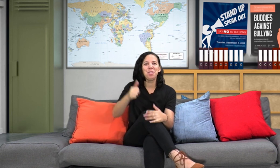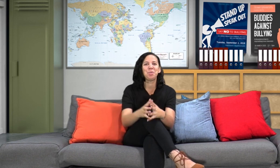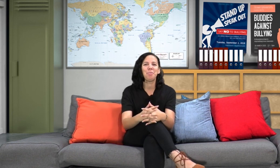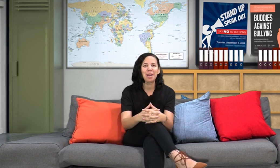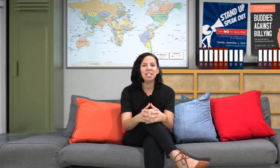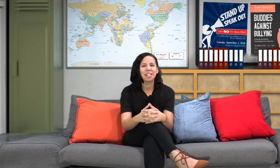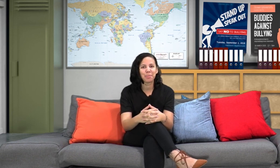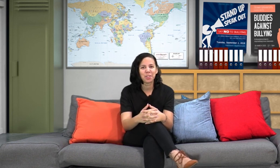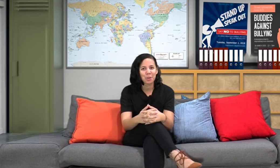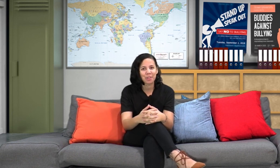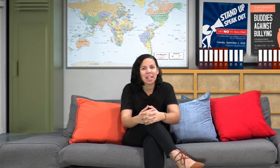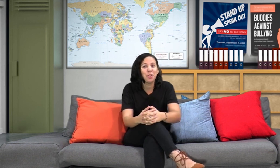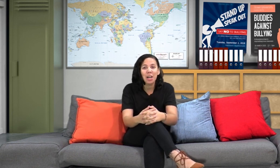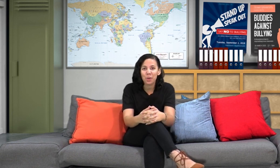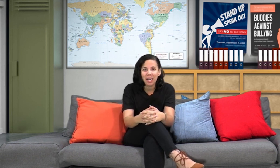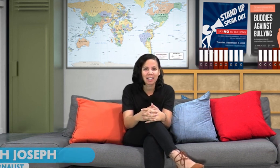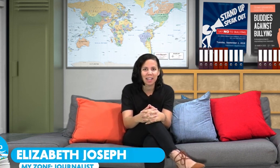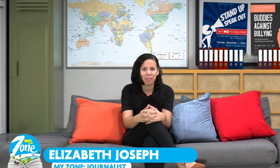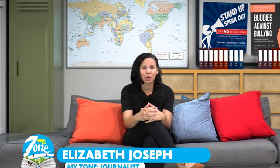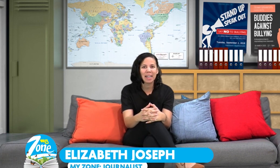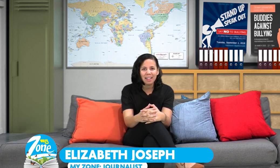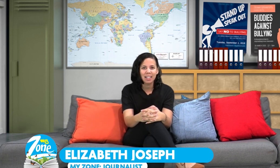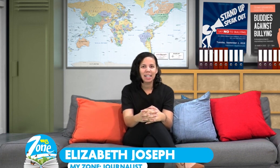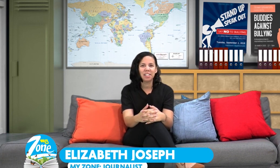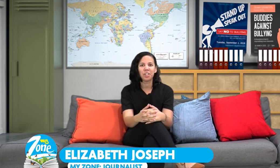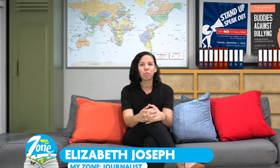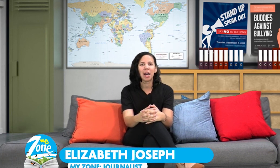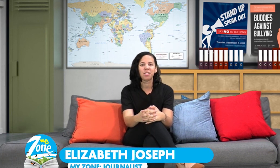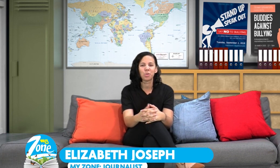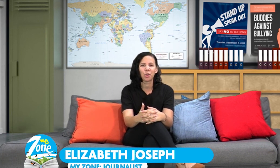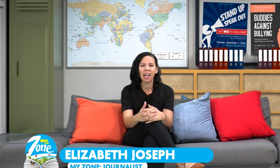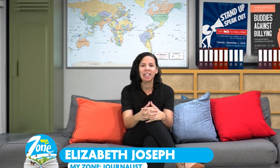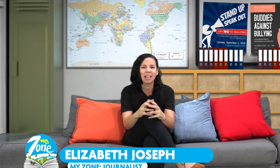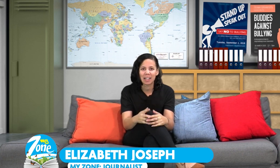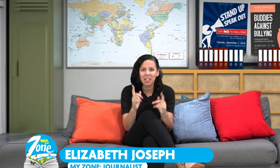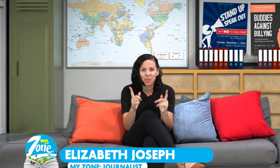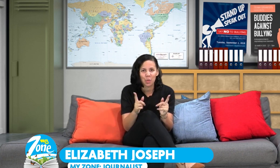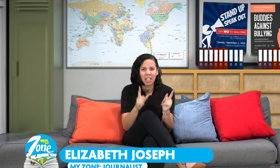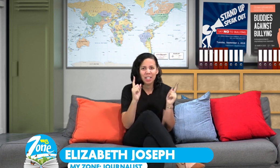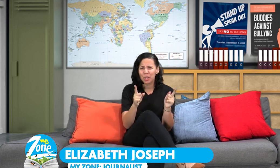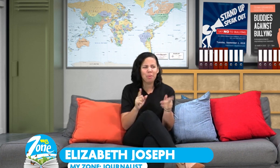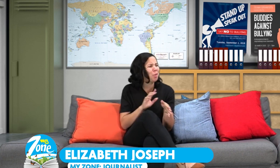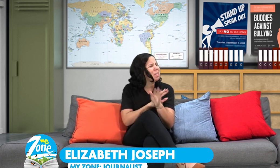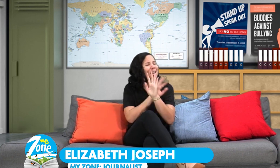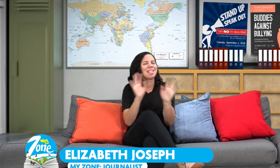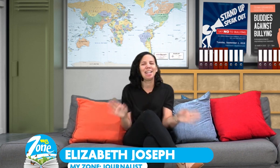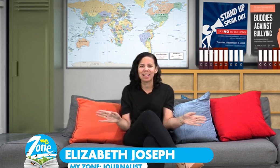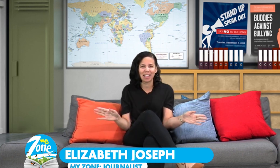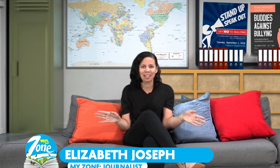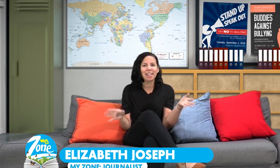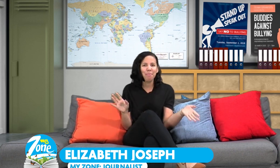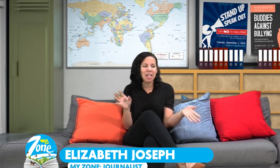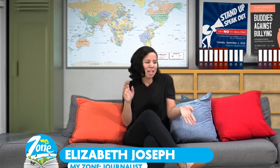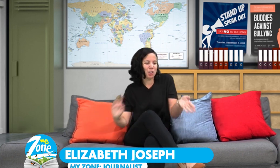everyone, how are you doing? My name is Elizabeth Joseph and you are joining us again for another edition of My Zone's online learning school. So before we start